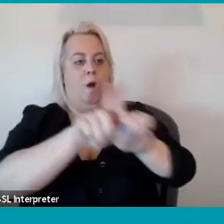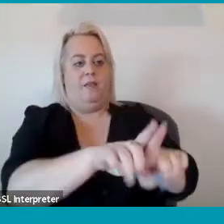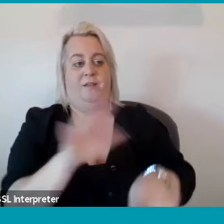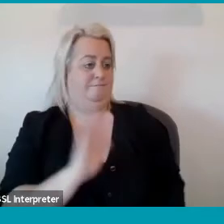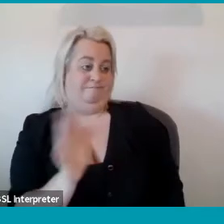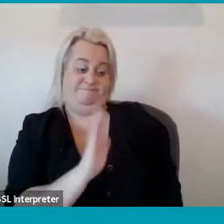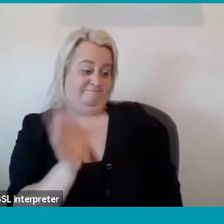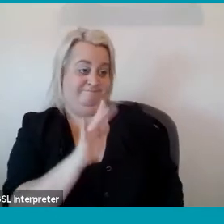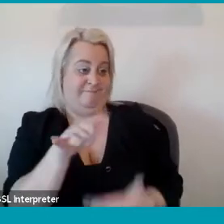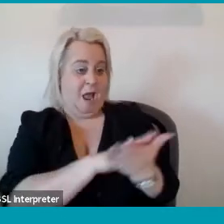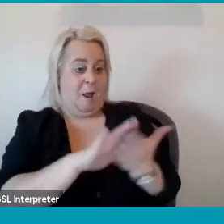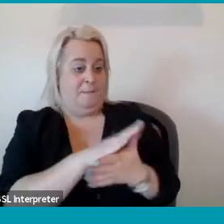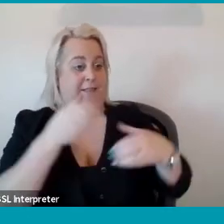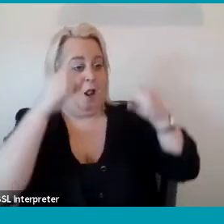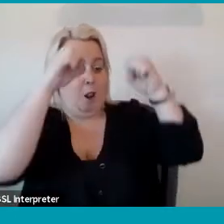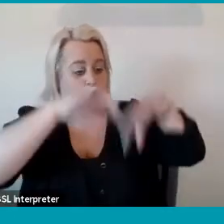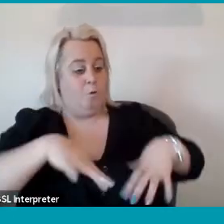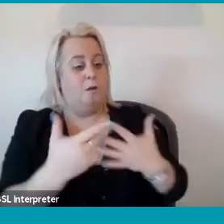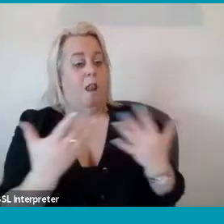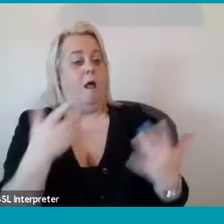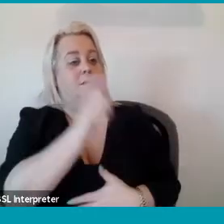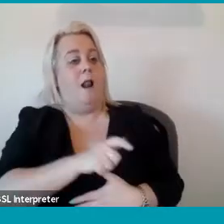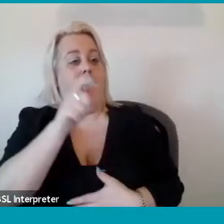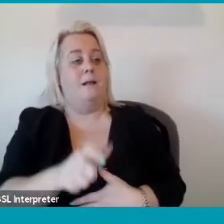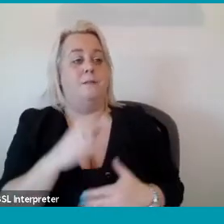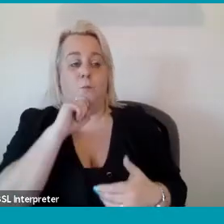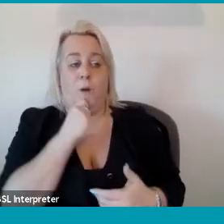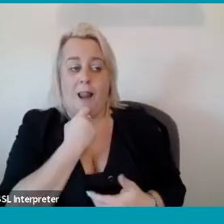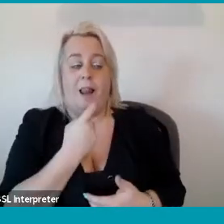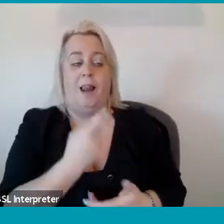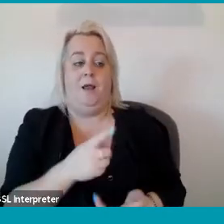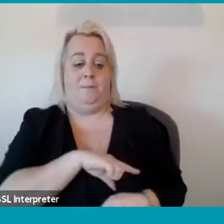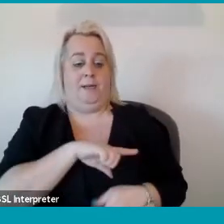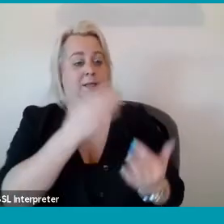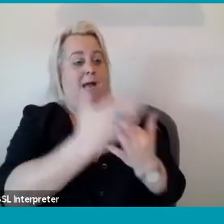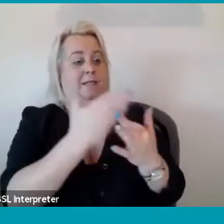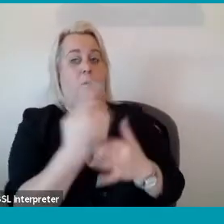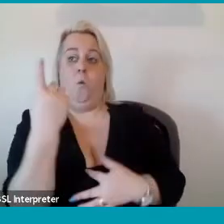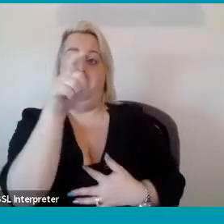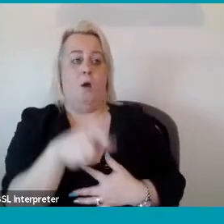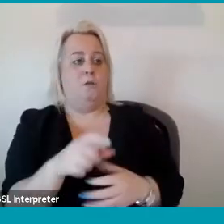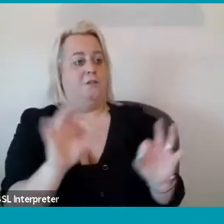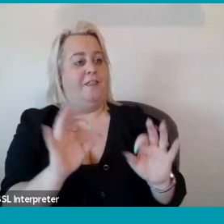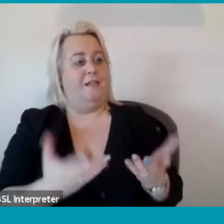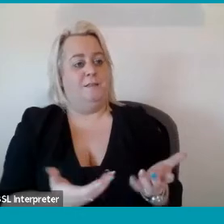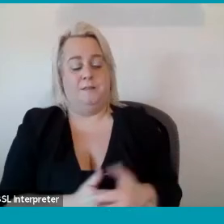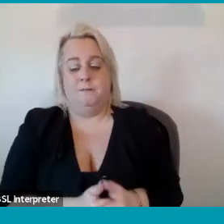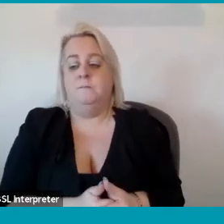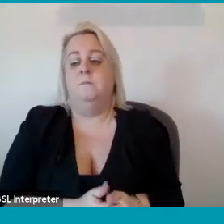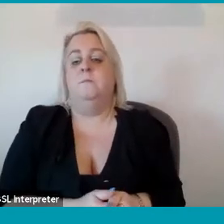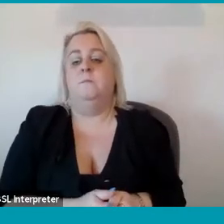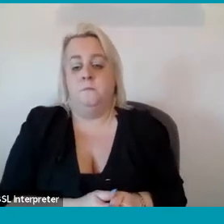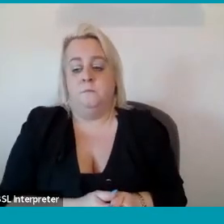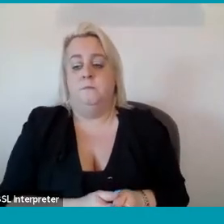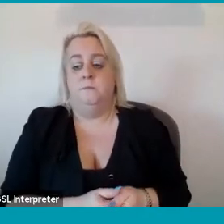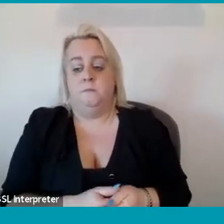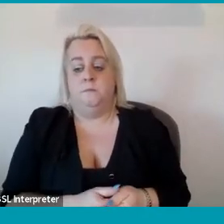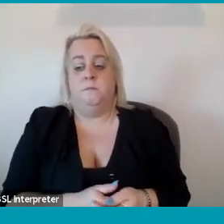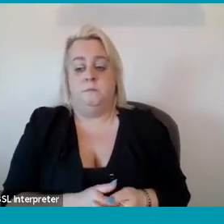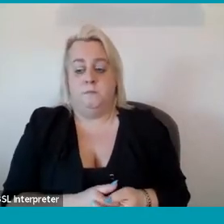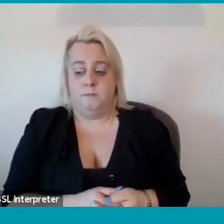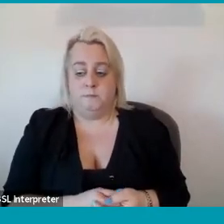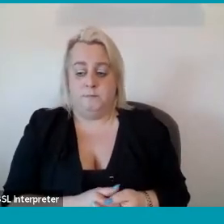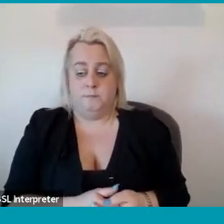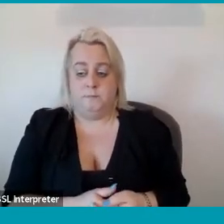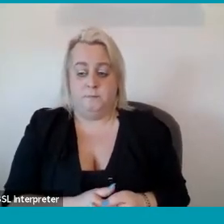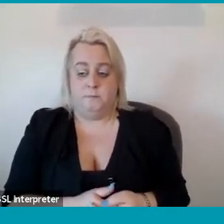all be going with me to somewhere that's accessible. So in terms of, that we're not talking about pink and fluffy stuff